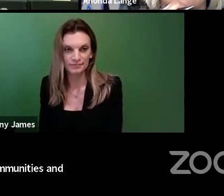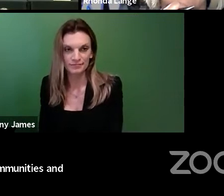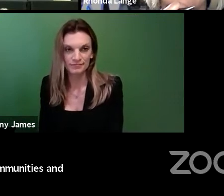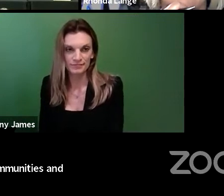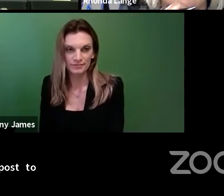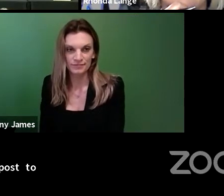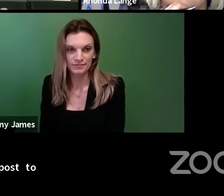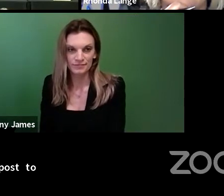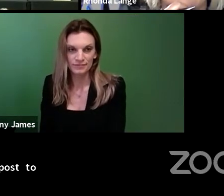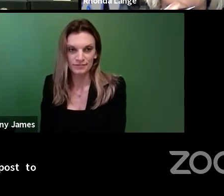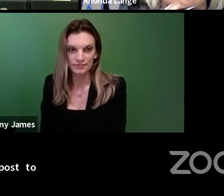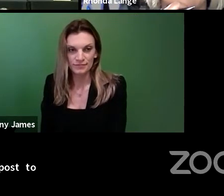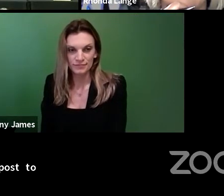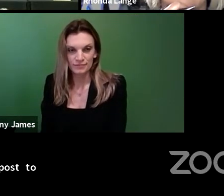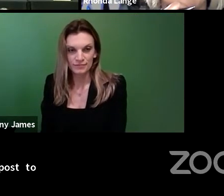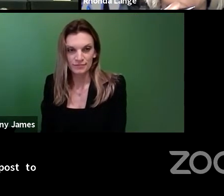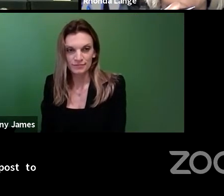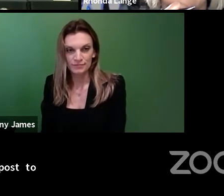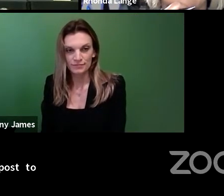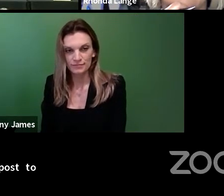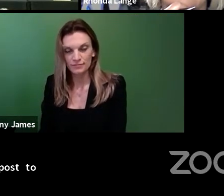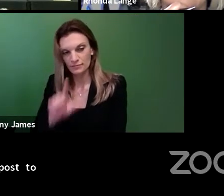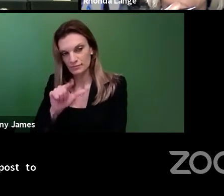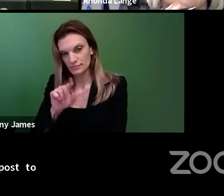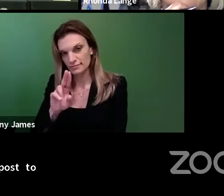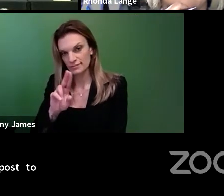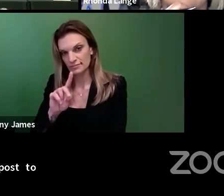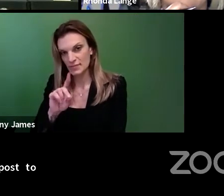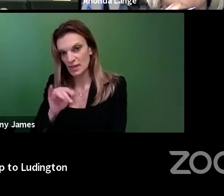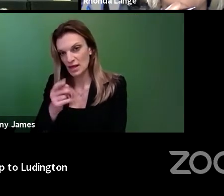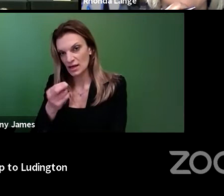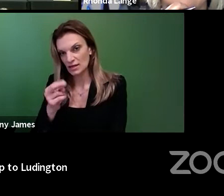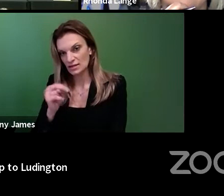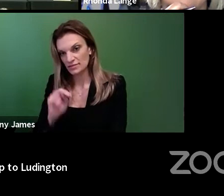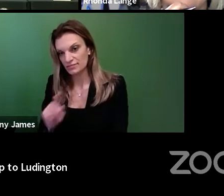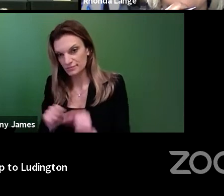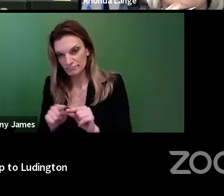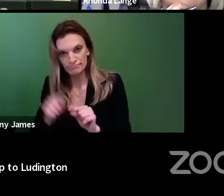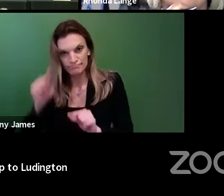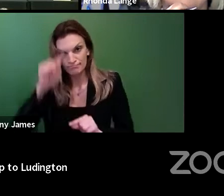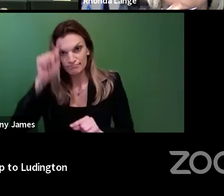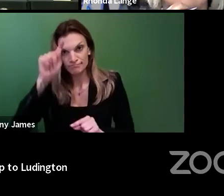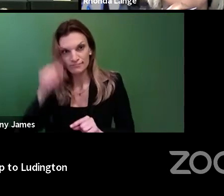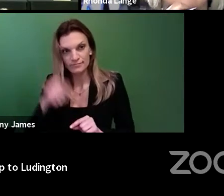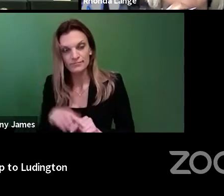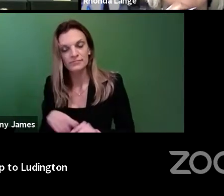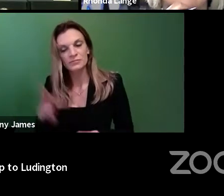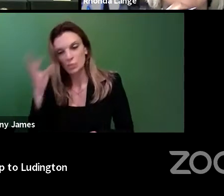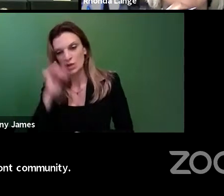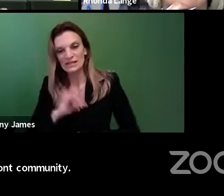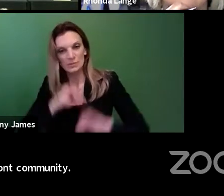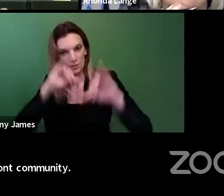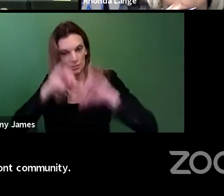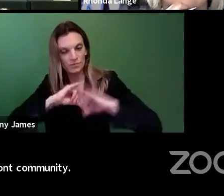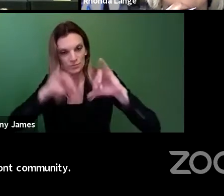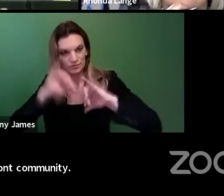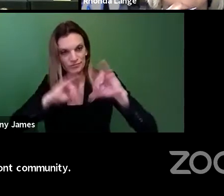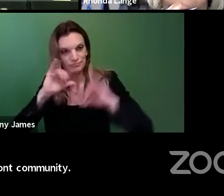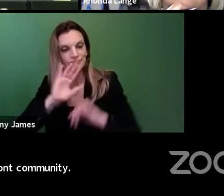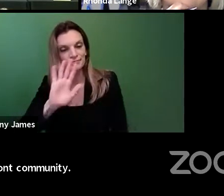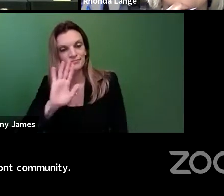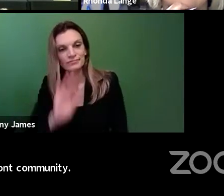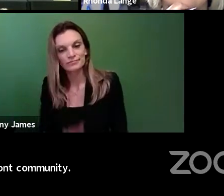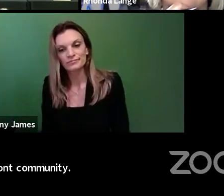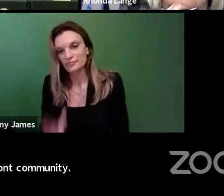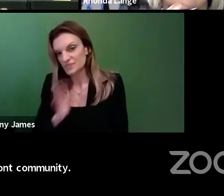up to Ludington, another beautiful beachfront community with similar ethos and similar ways of life as former